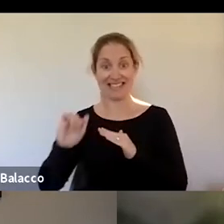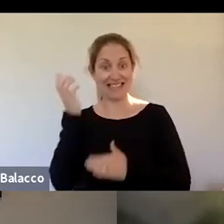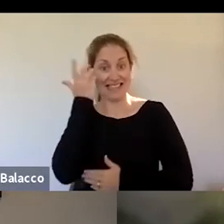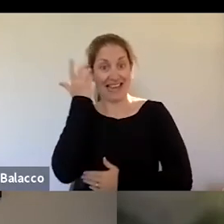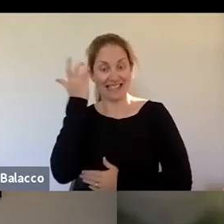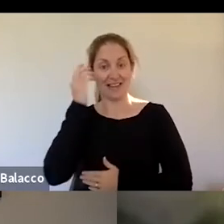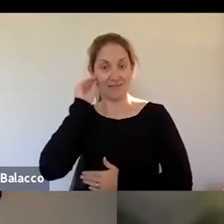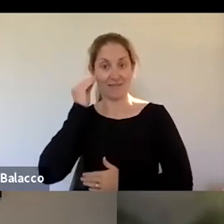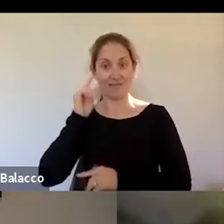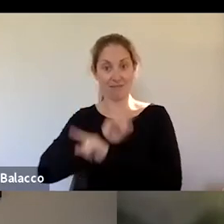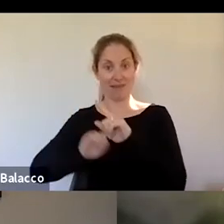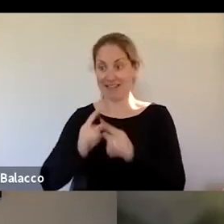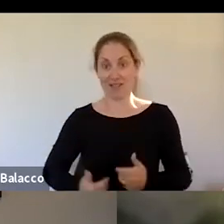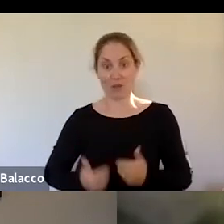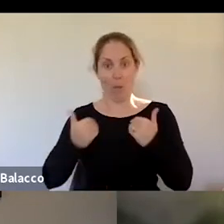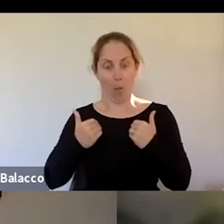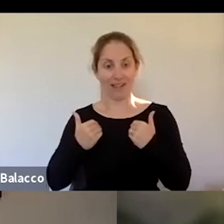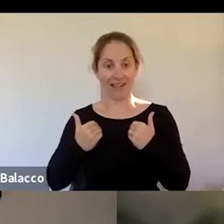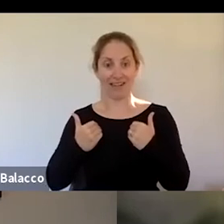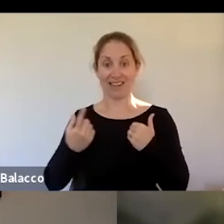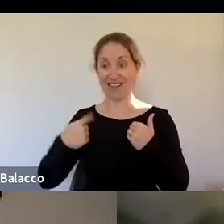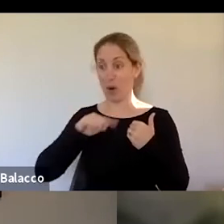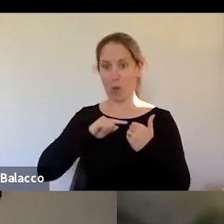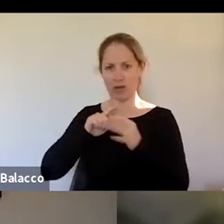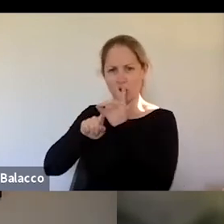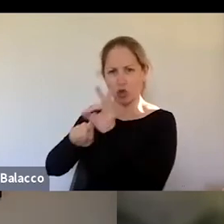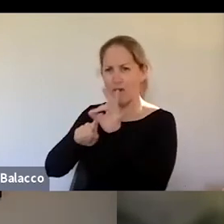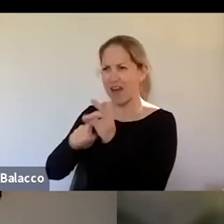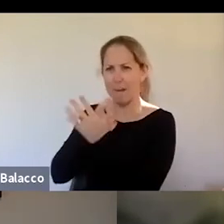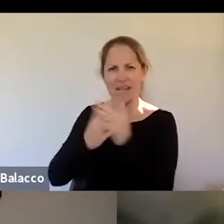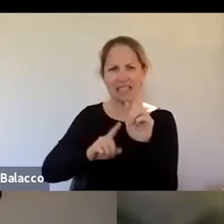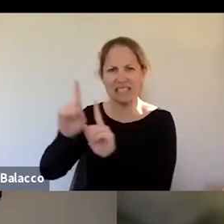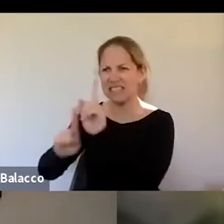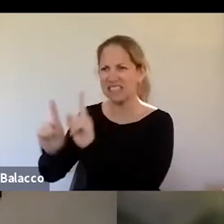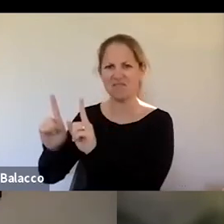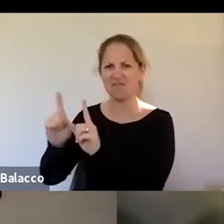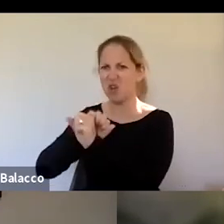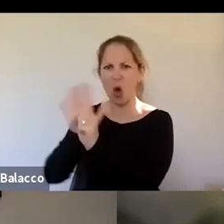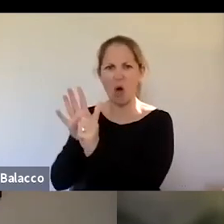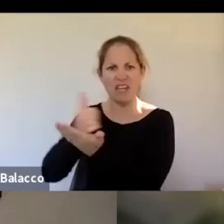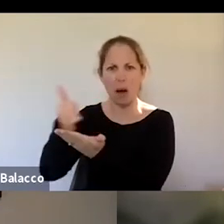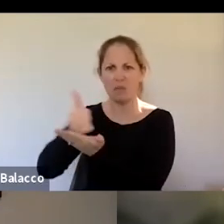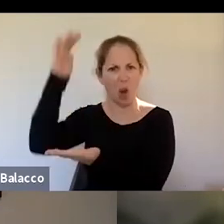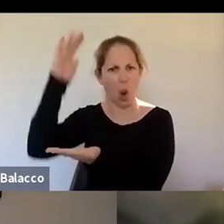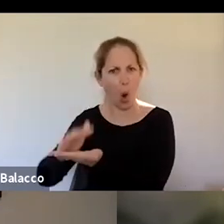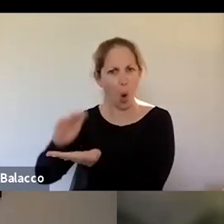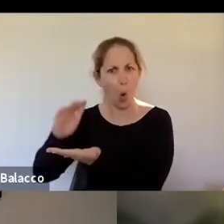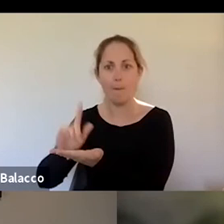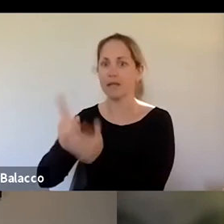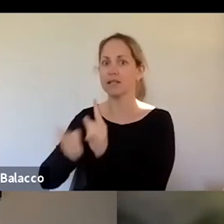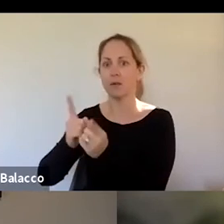where we're surveying, the infection rate is actually quite low at this point, but there's been sort of so many surges